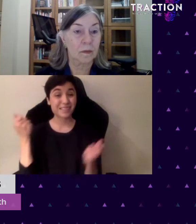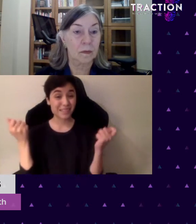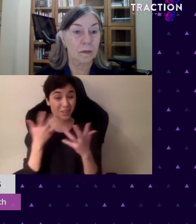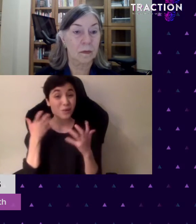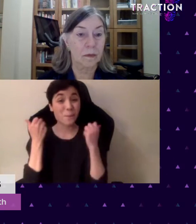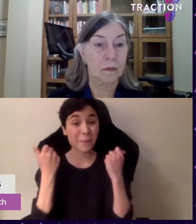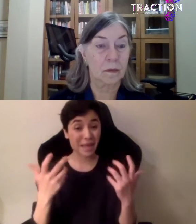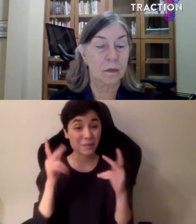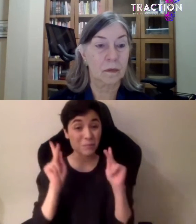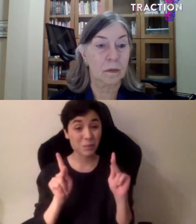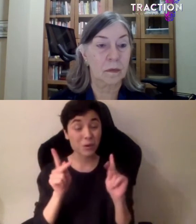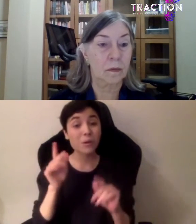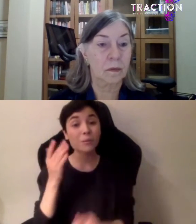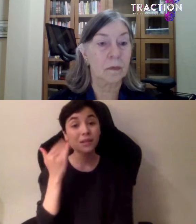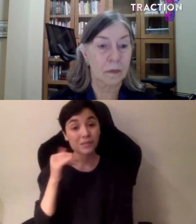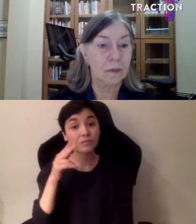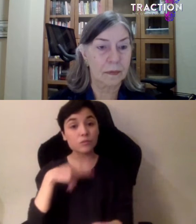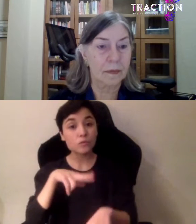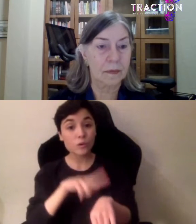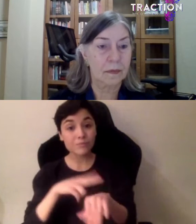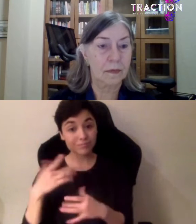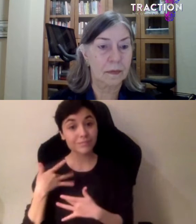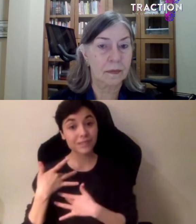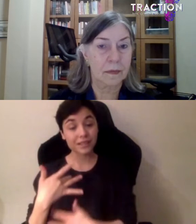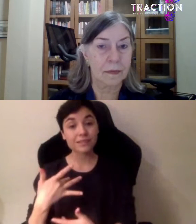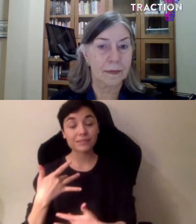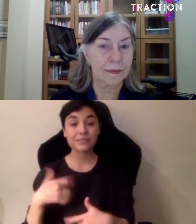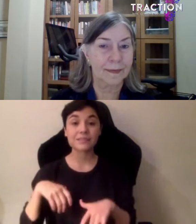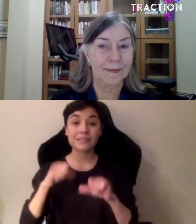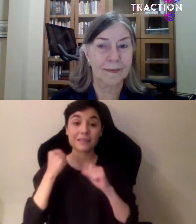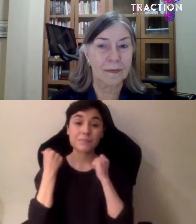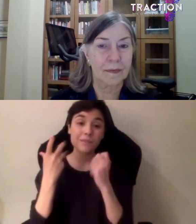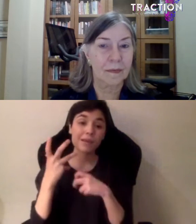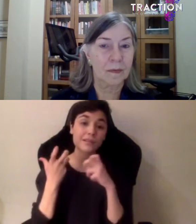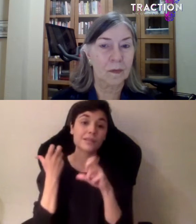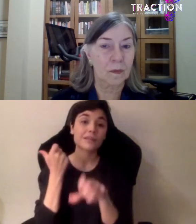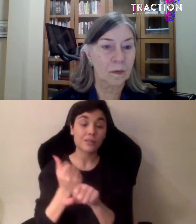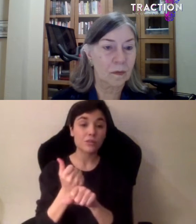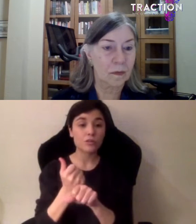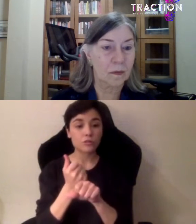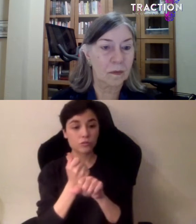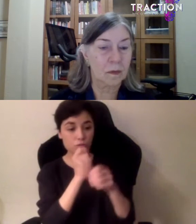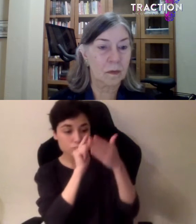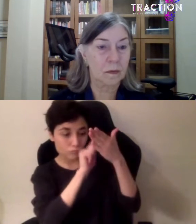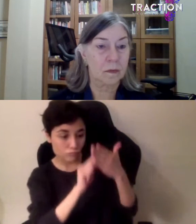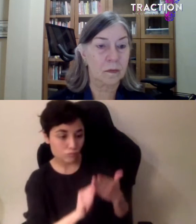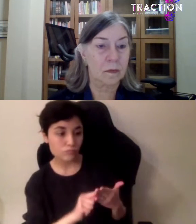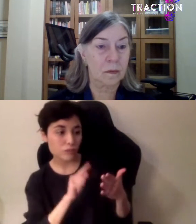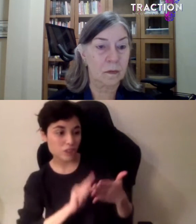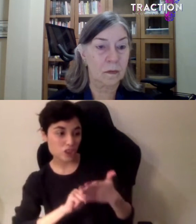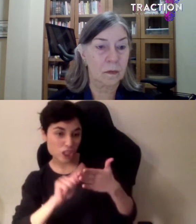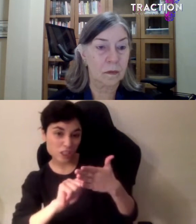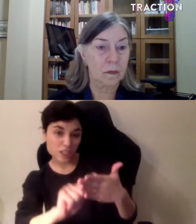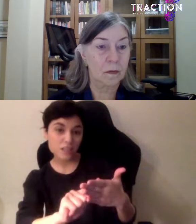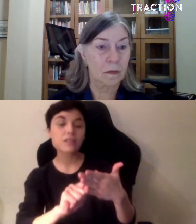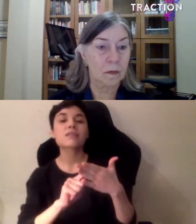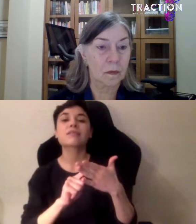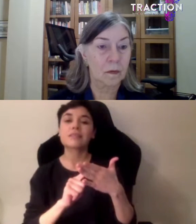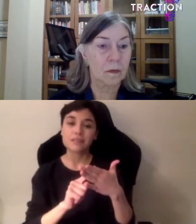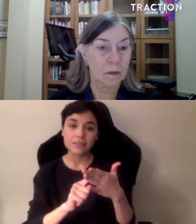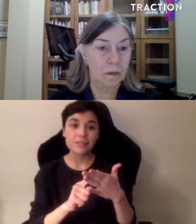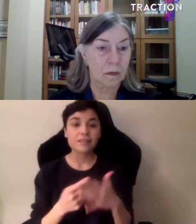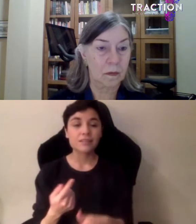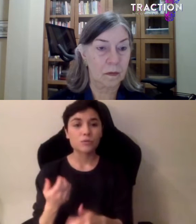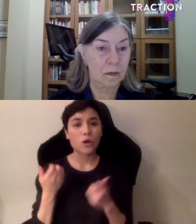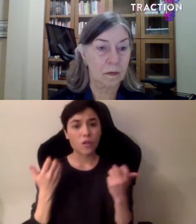take months to years to develop vaccines before they're released to the market, even under extreme circumstances. And so there was a lot of misinformation going